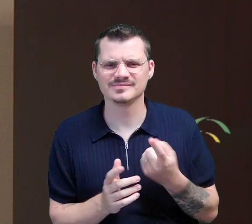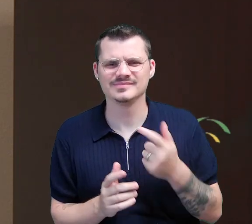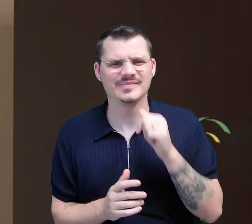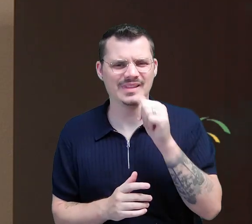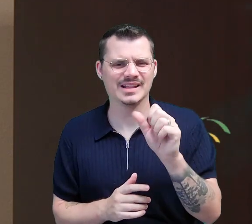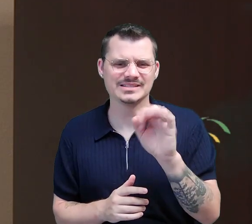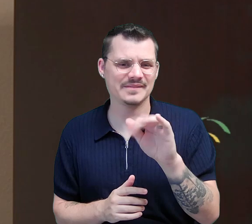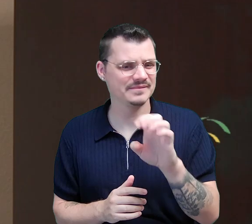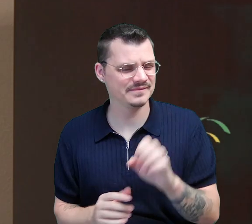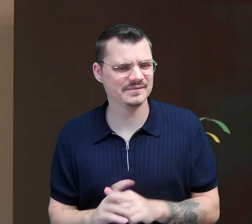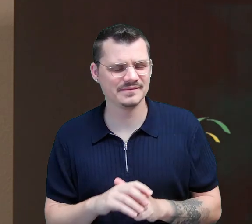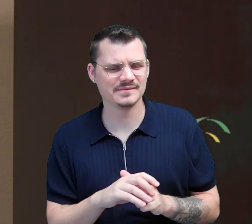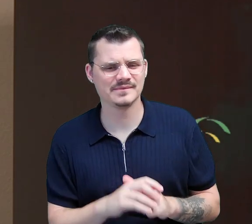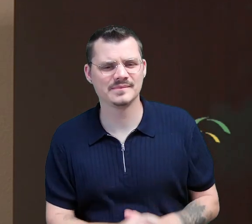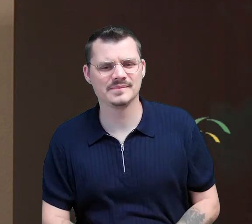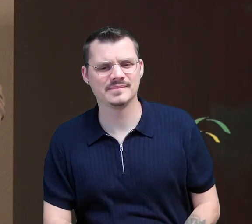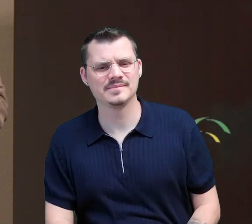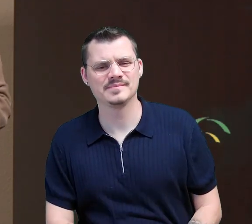It's just too unsafe.